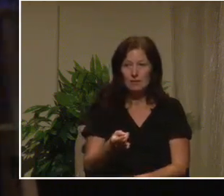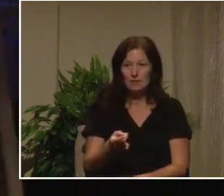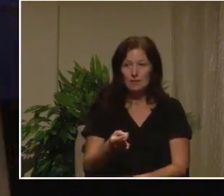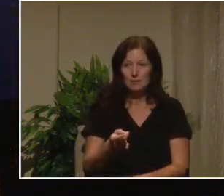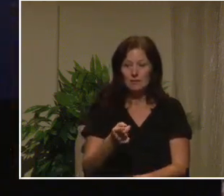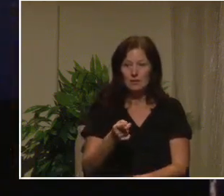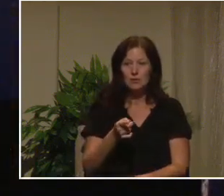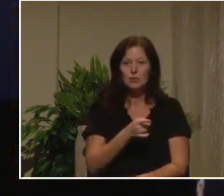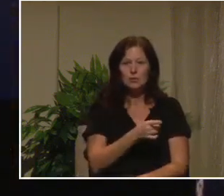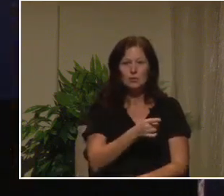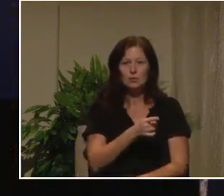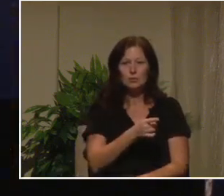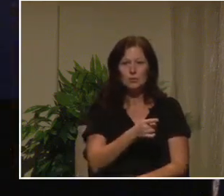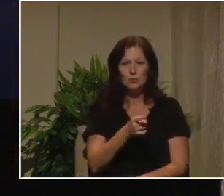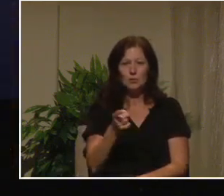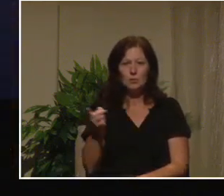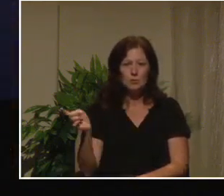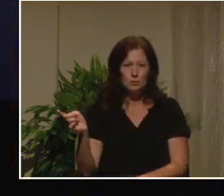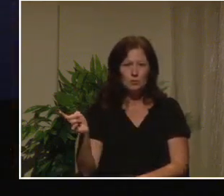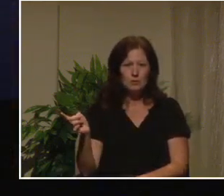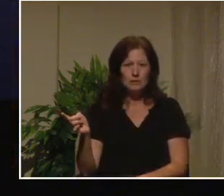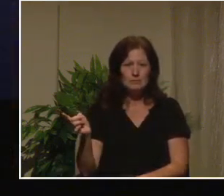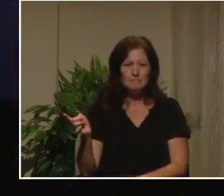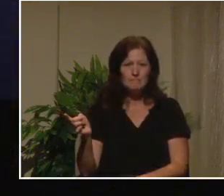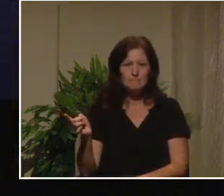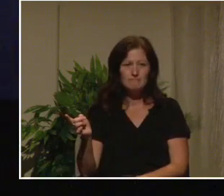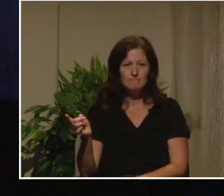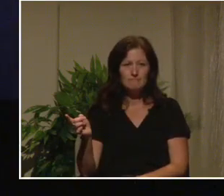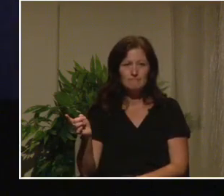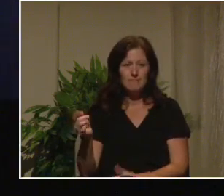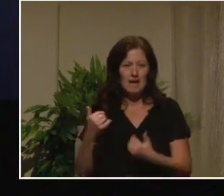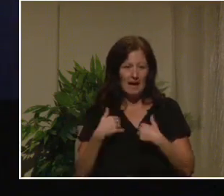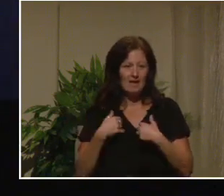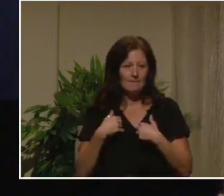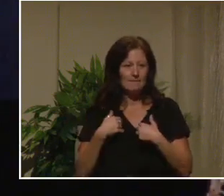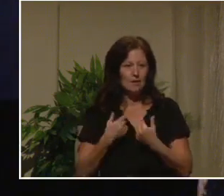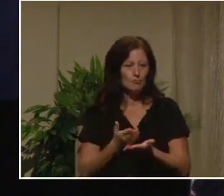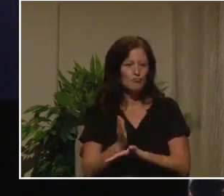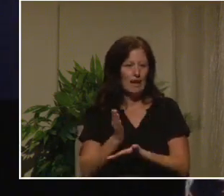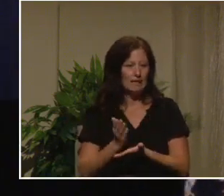that you get that right, we get that right,